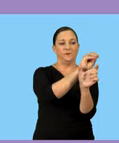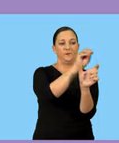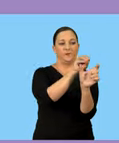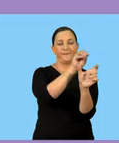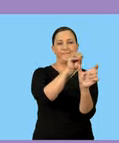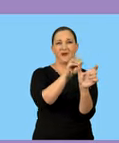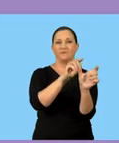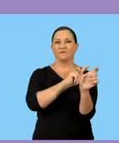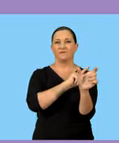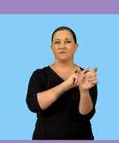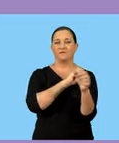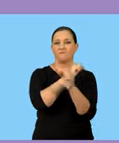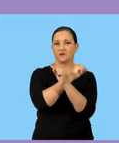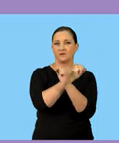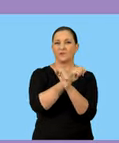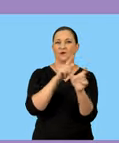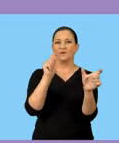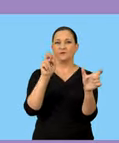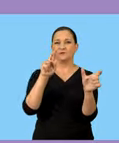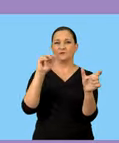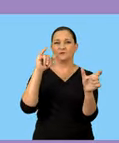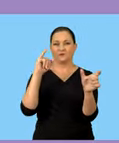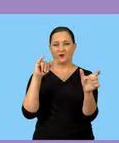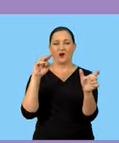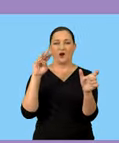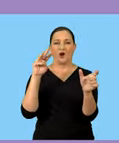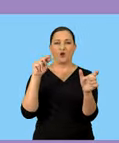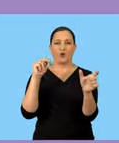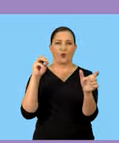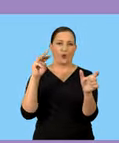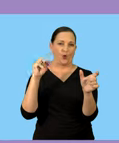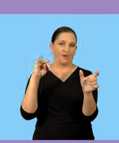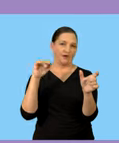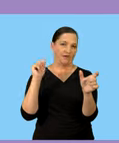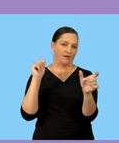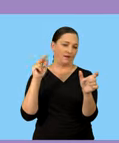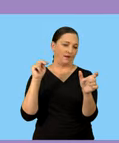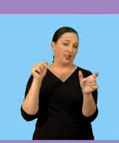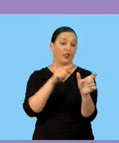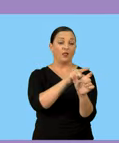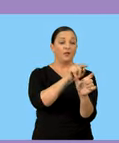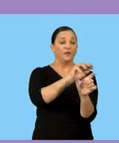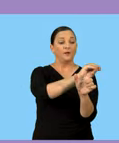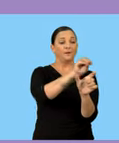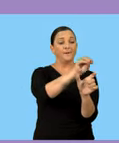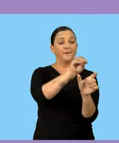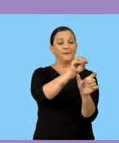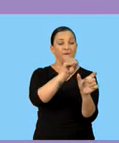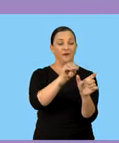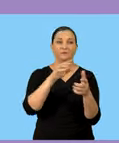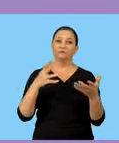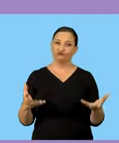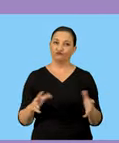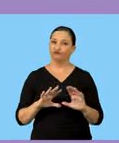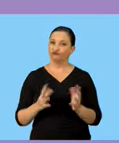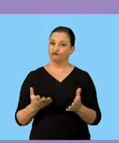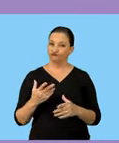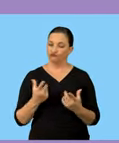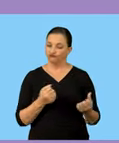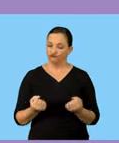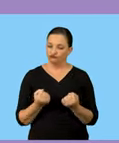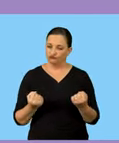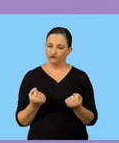10, multiplied by a trinomial, which is 12z cubed minus 7z minus 8. So how